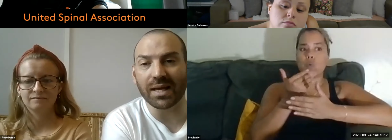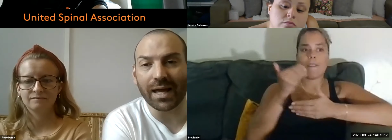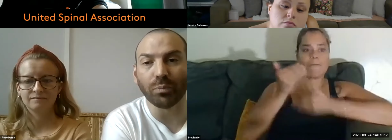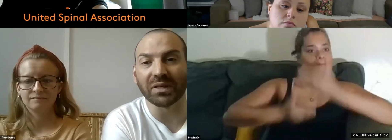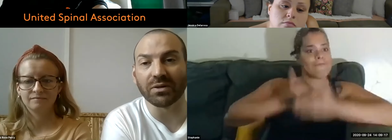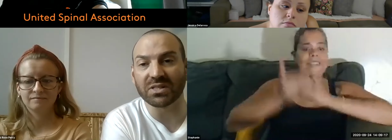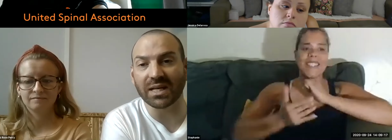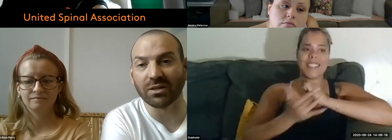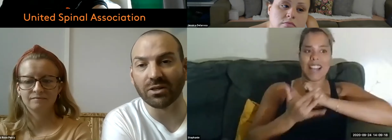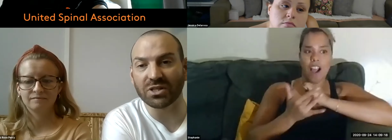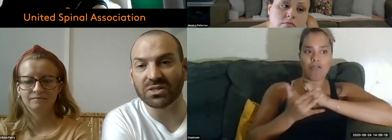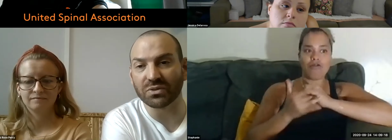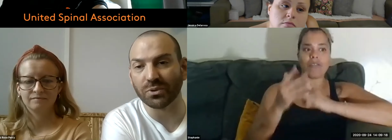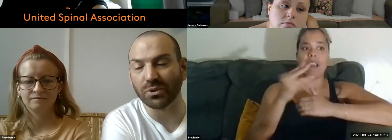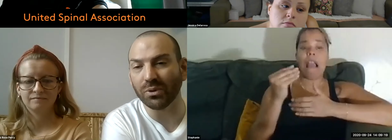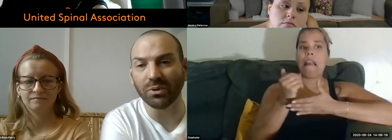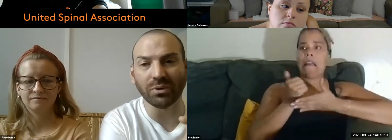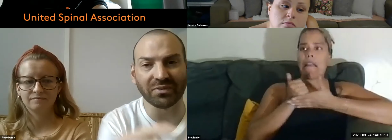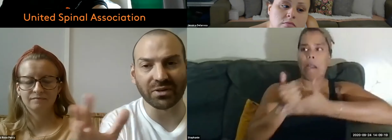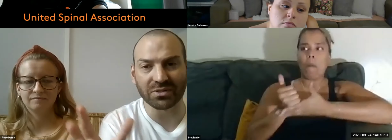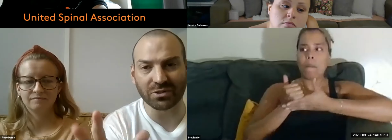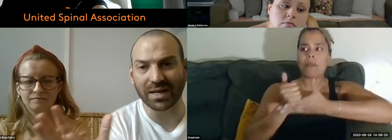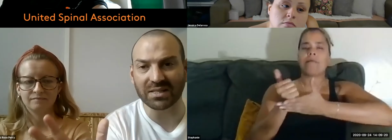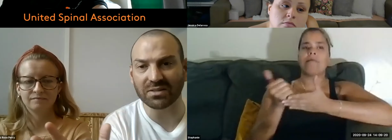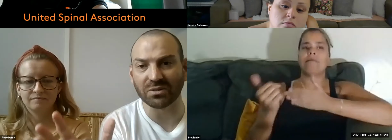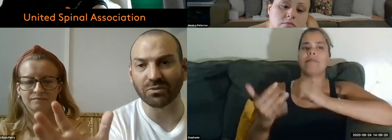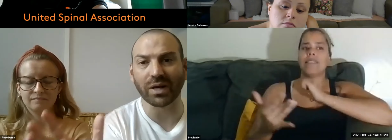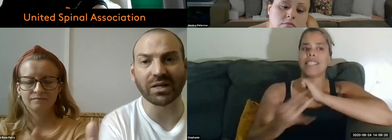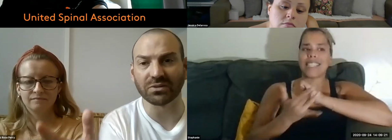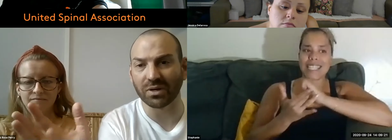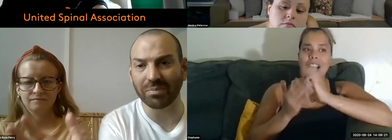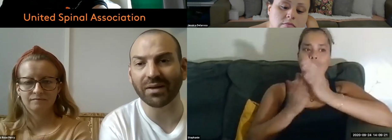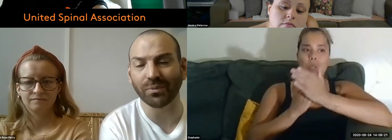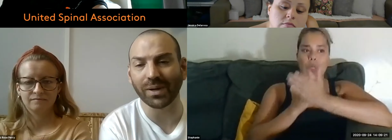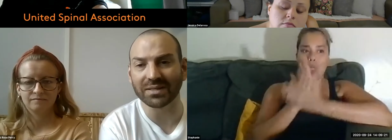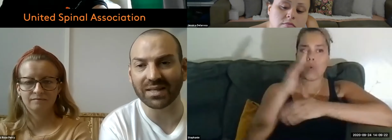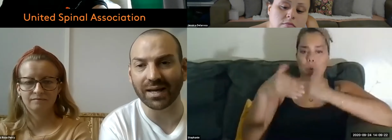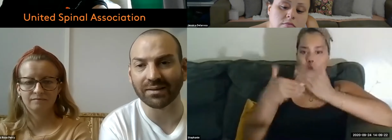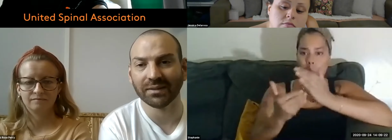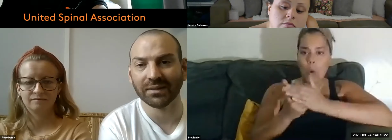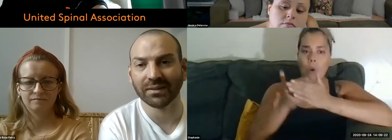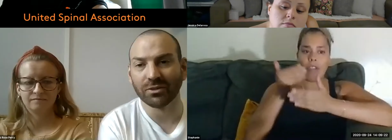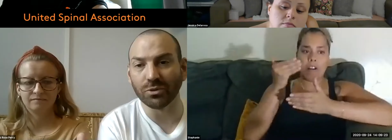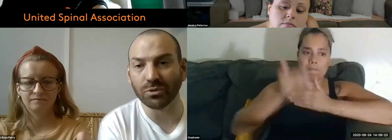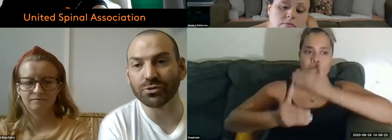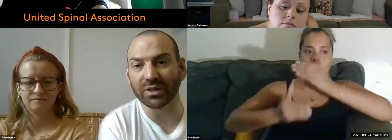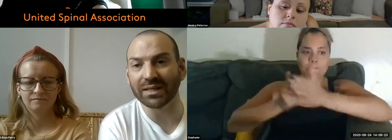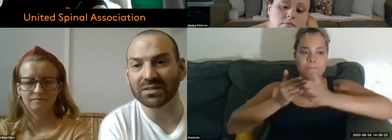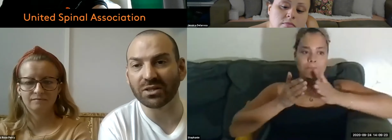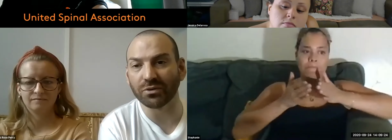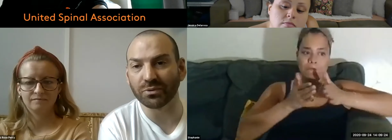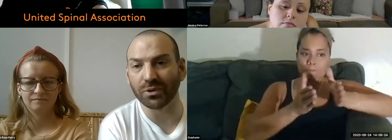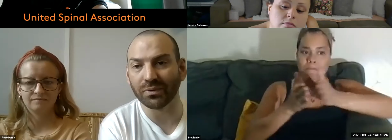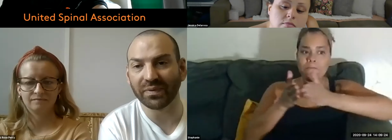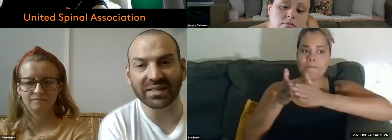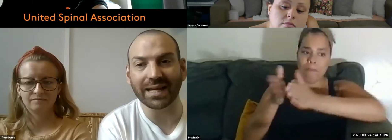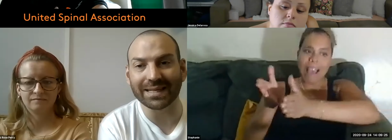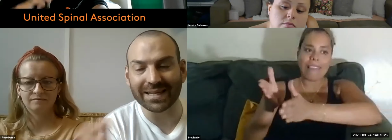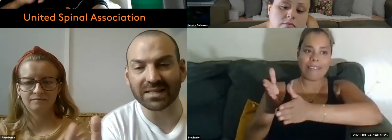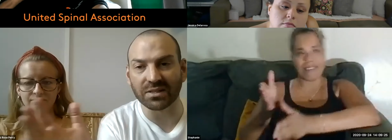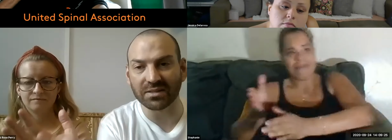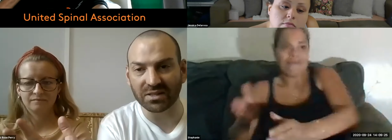and helping those technologies through all of those crazy sort of regulatory pathways that you usually need to go through